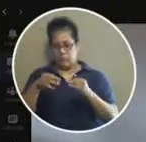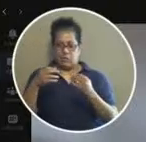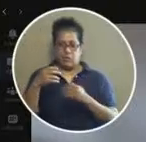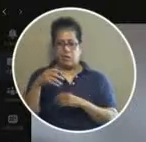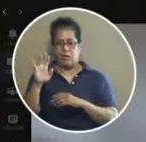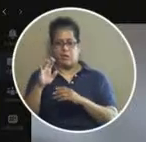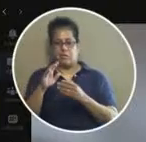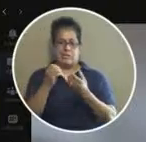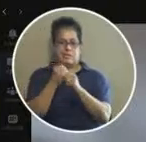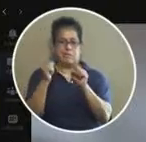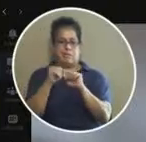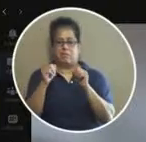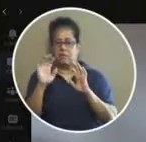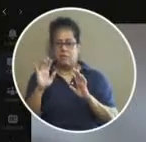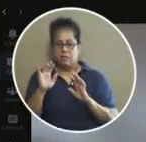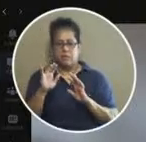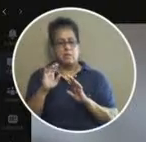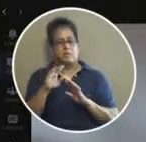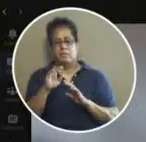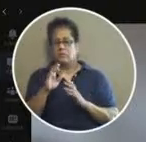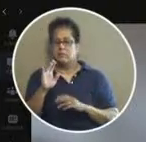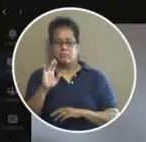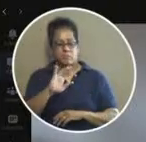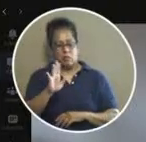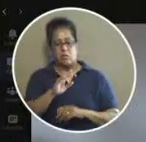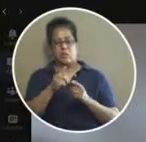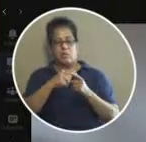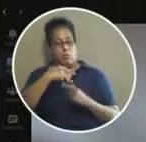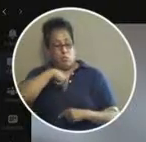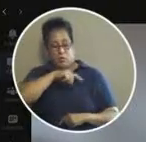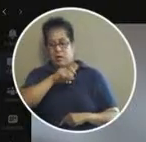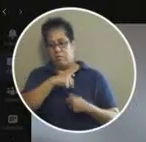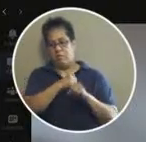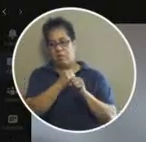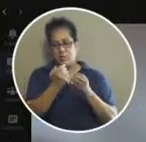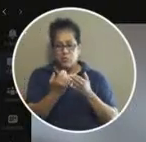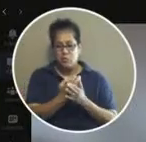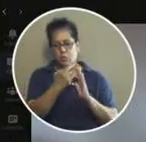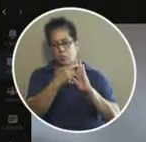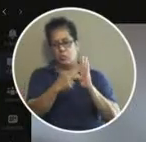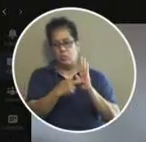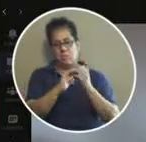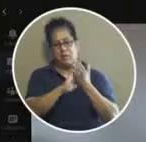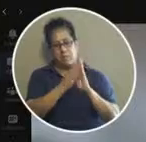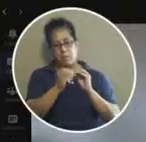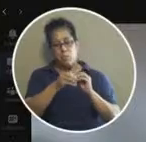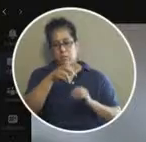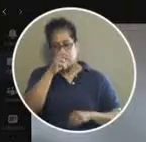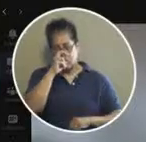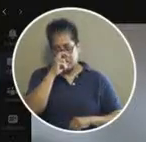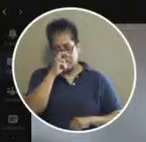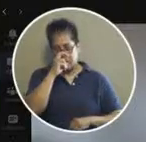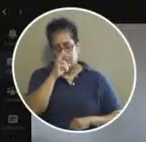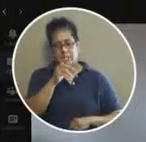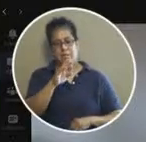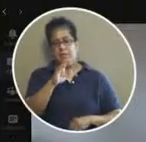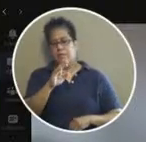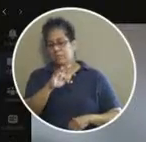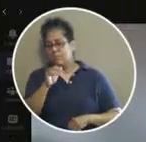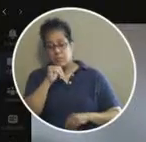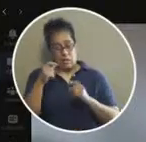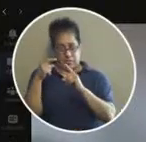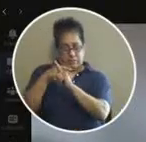out of the woods, and then it puts us in that position then to create orders that become very restrictive. Never conflicting